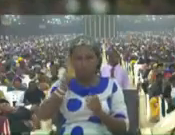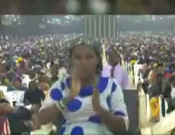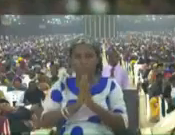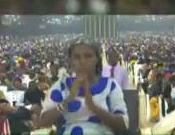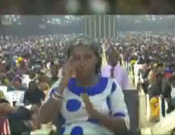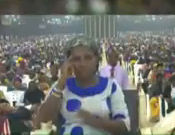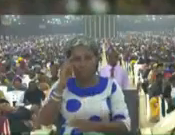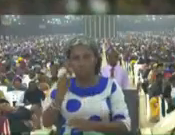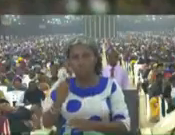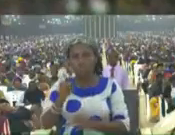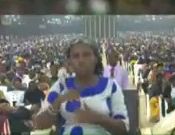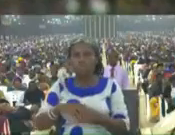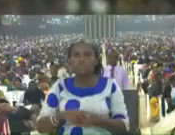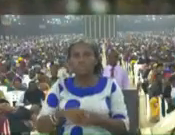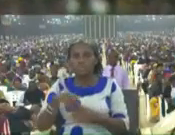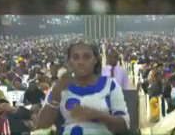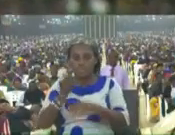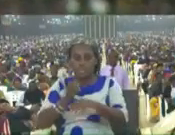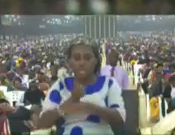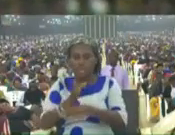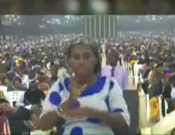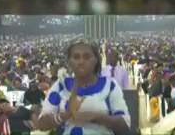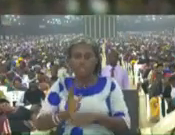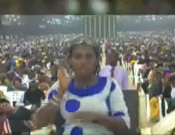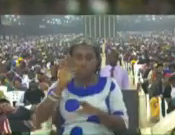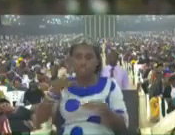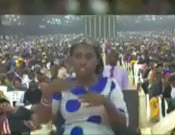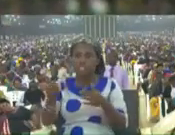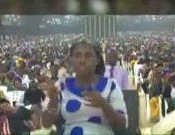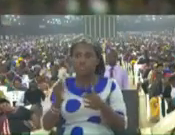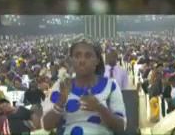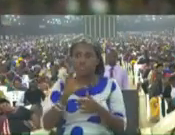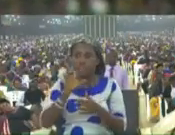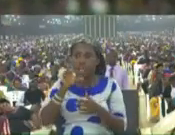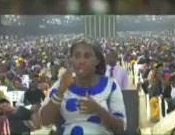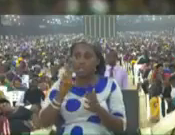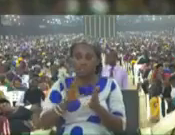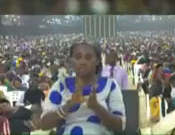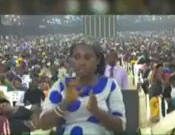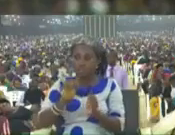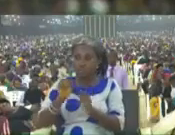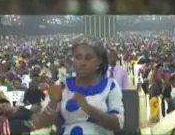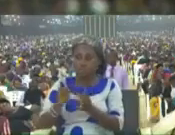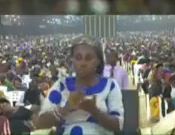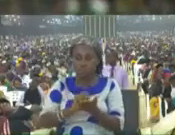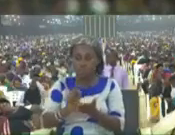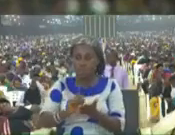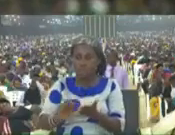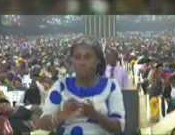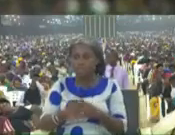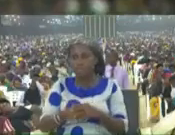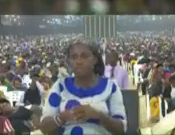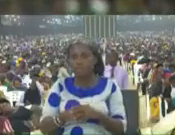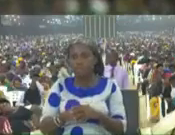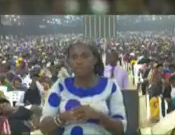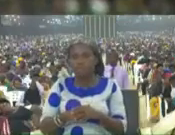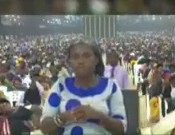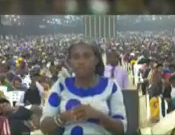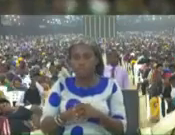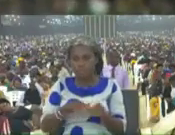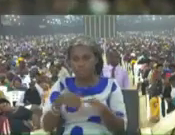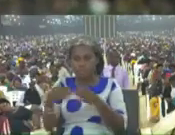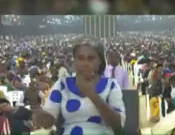the counselors will give you some cards, which you are to fill very quickly, and then give it back to